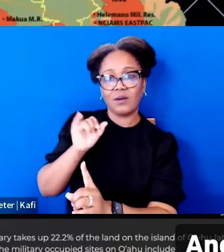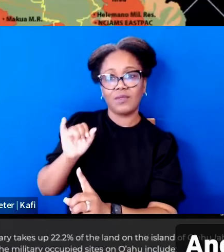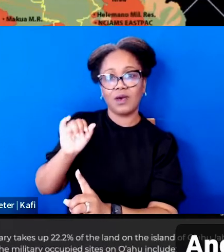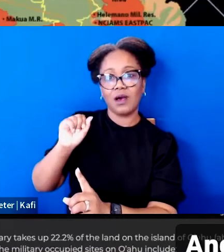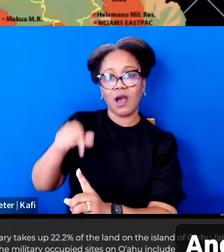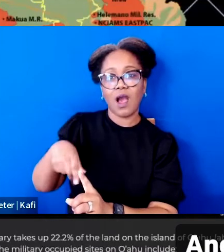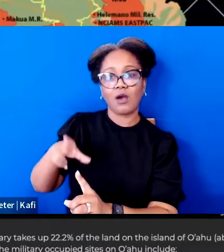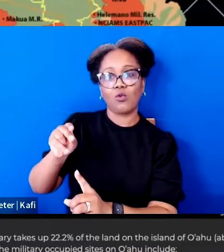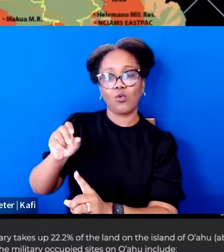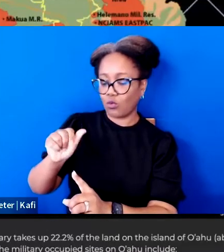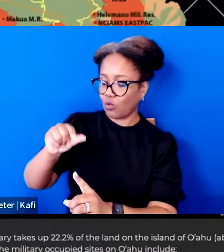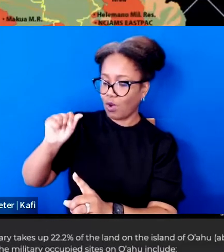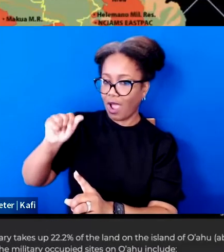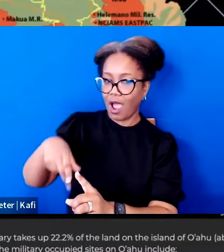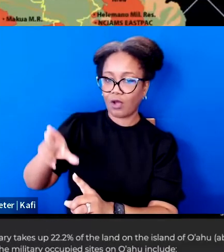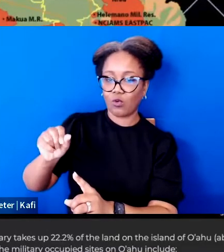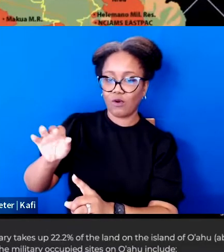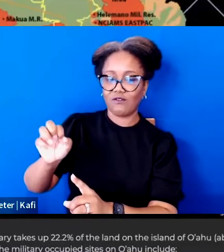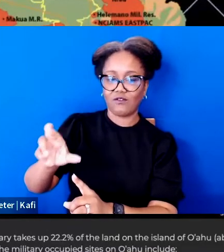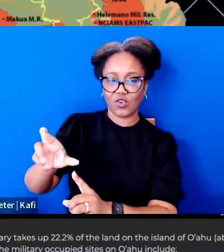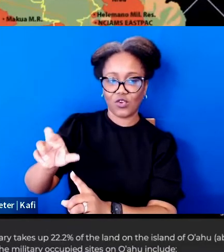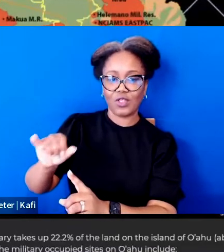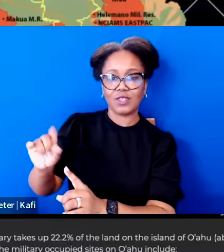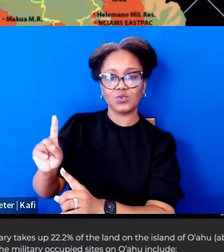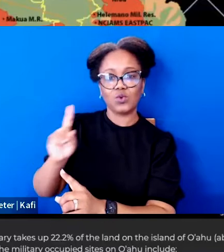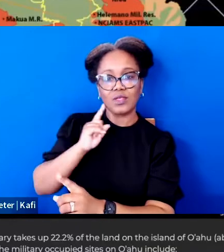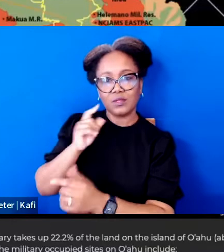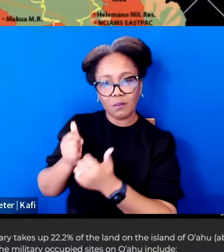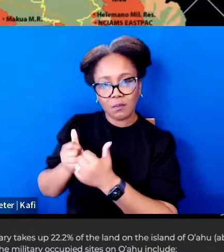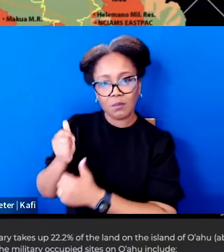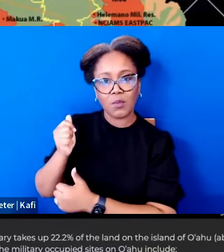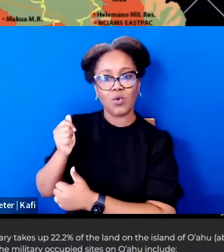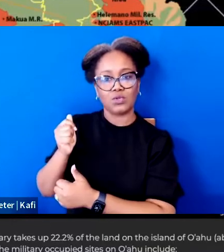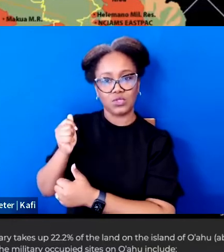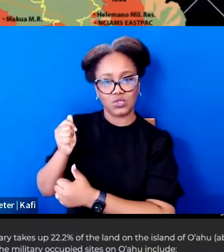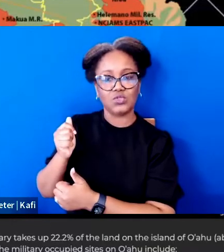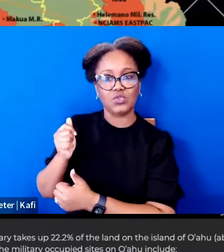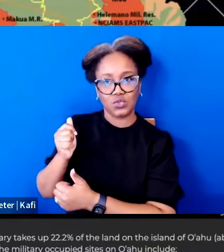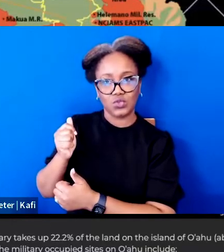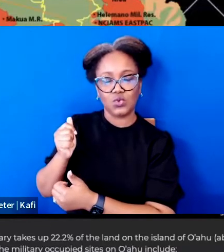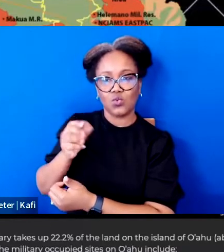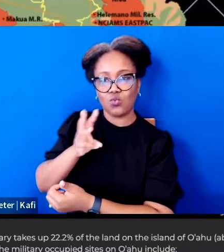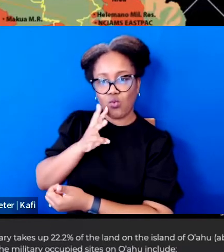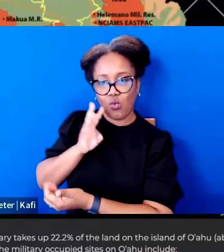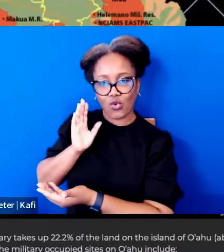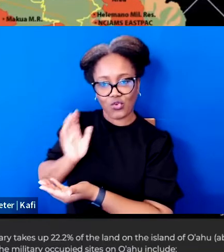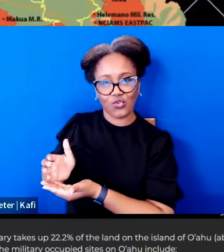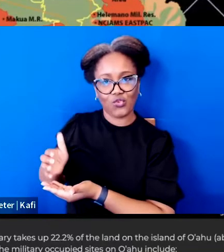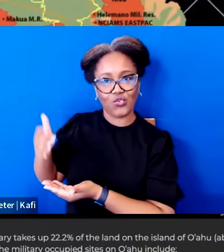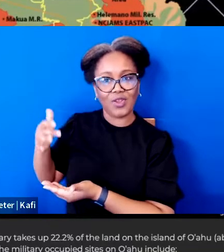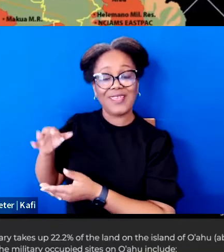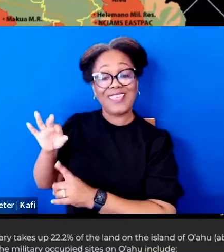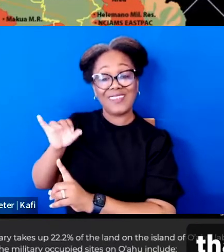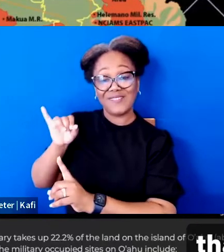And so that's the second map that you see right there in the yellowish area. If that aquifer is contaminated,